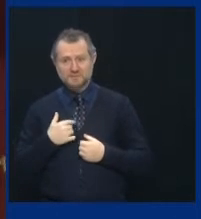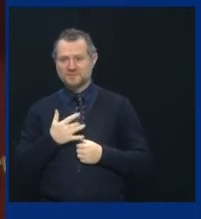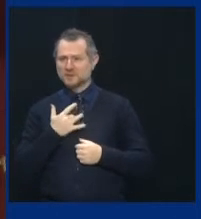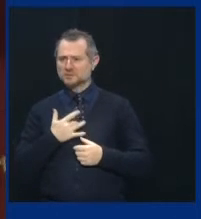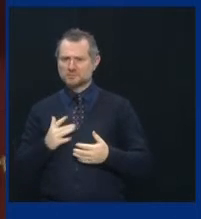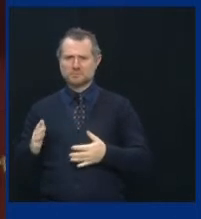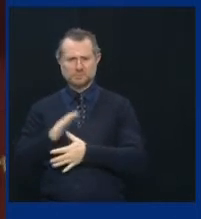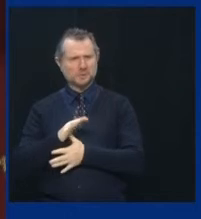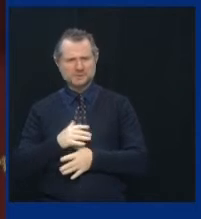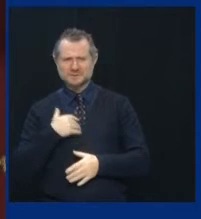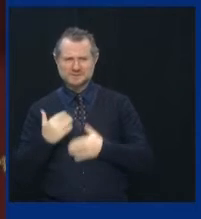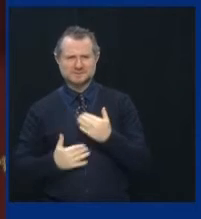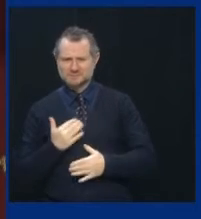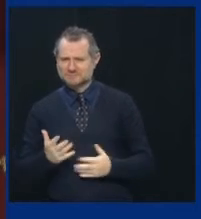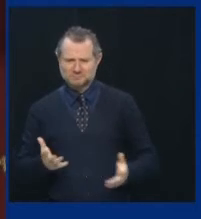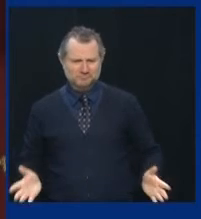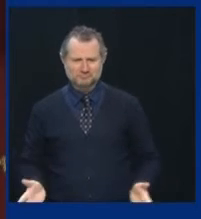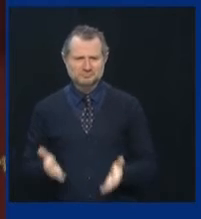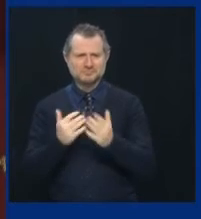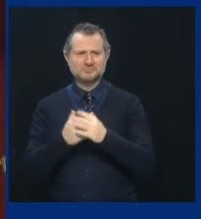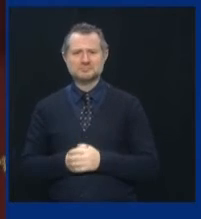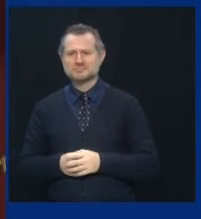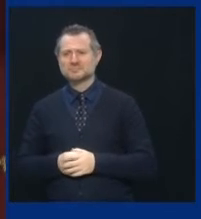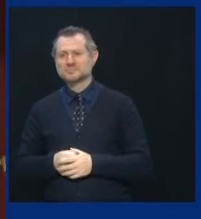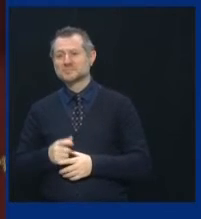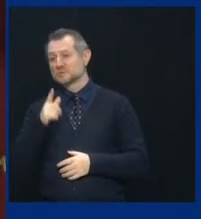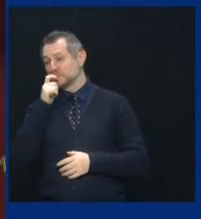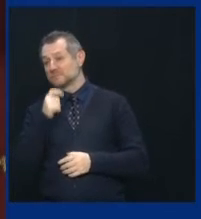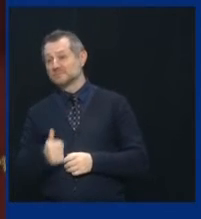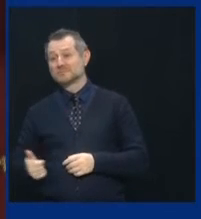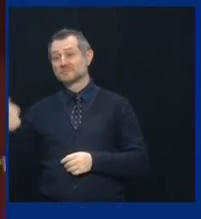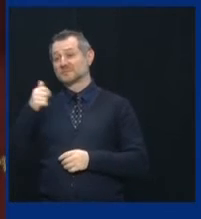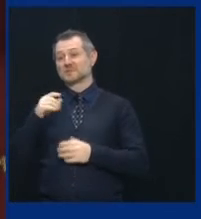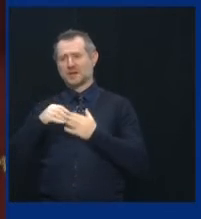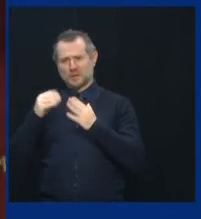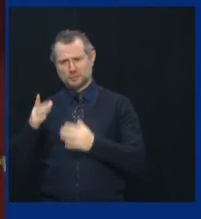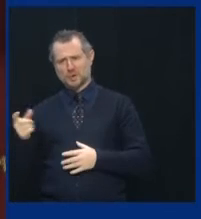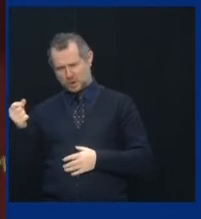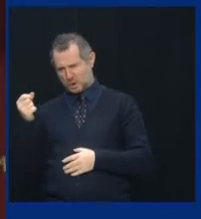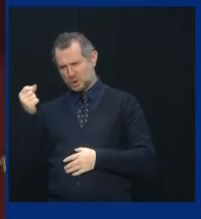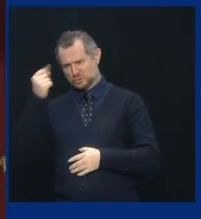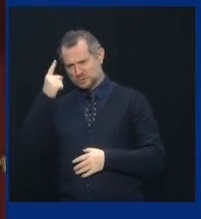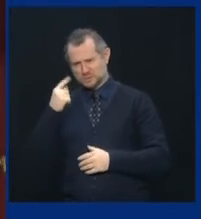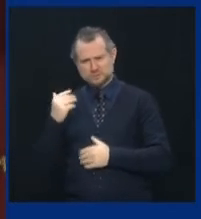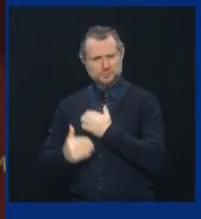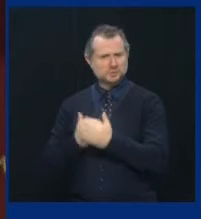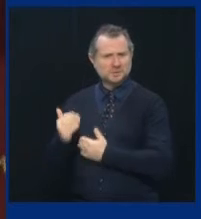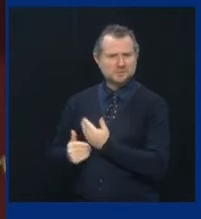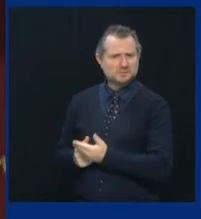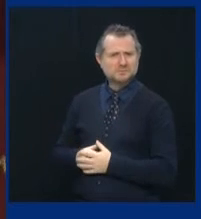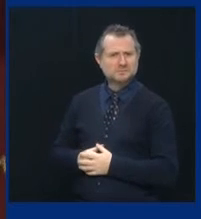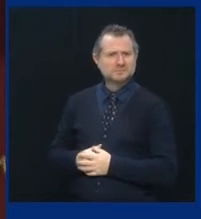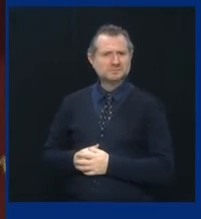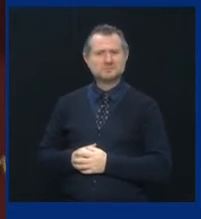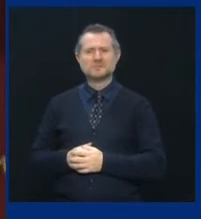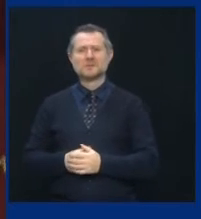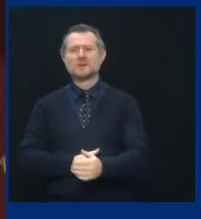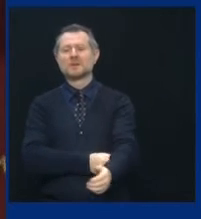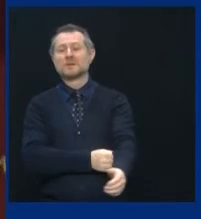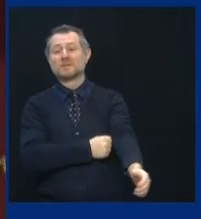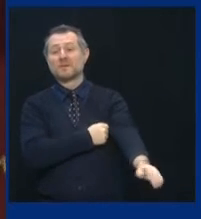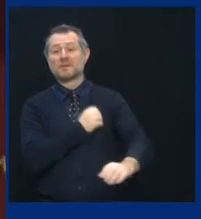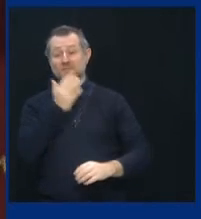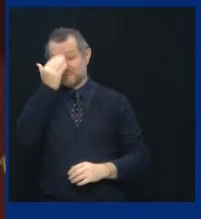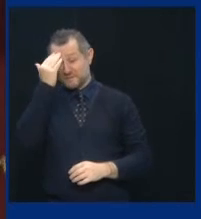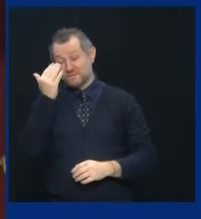and you move it forward. So those at the top end, obviously, there's a sense of urgency there. On the other end of the spectrum, if you look, there's